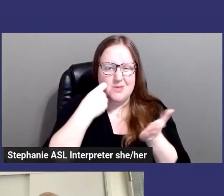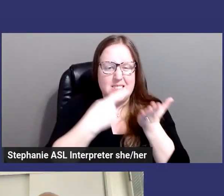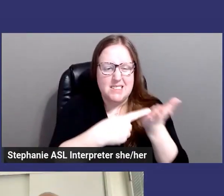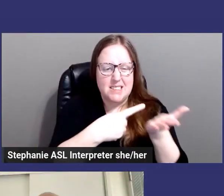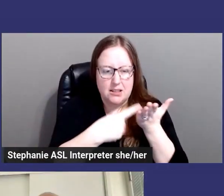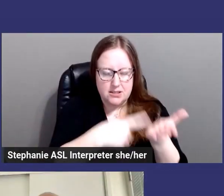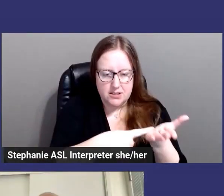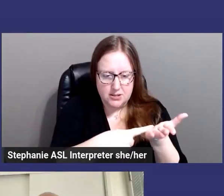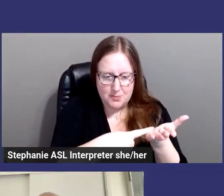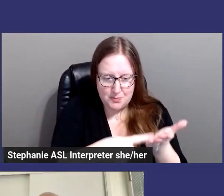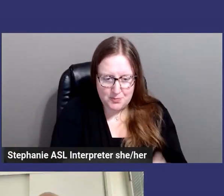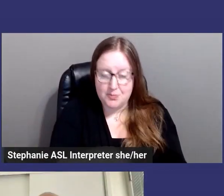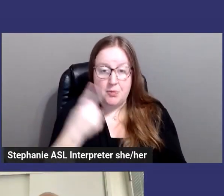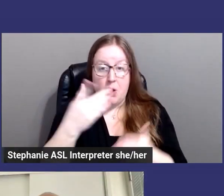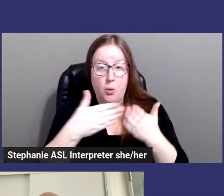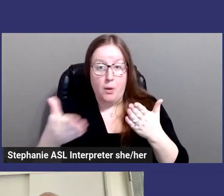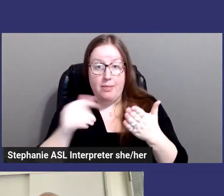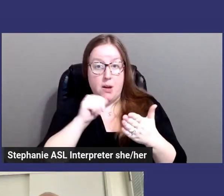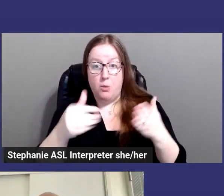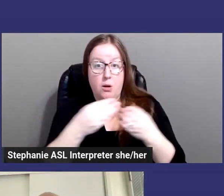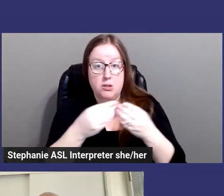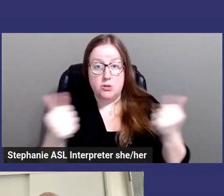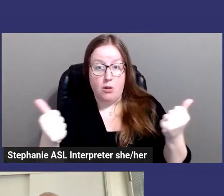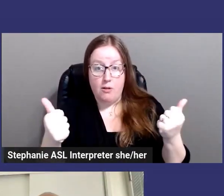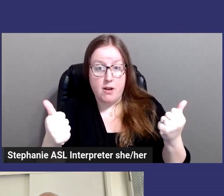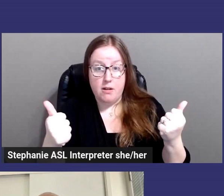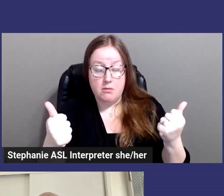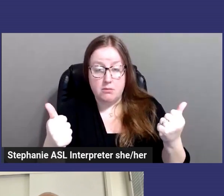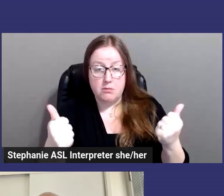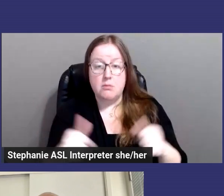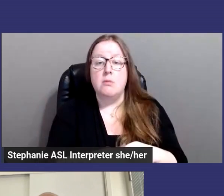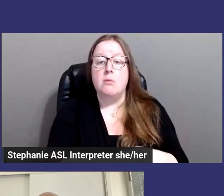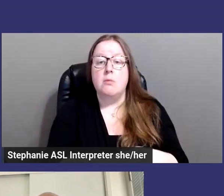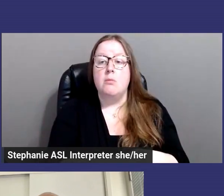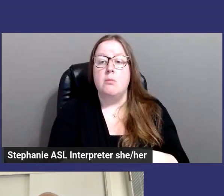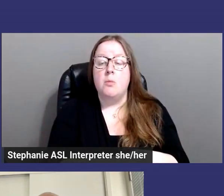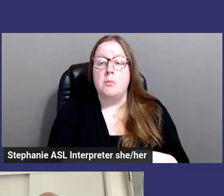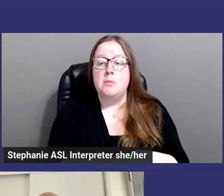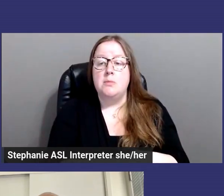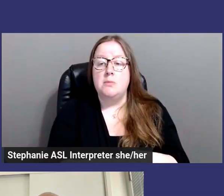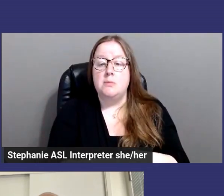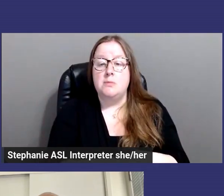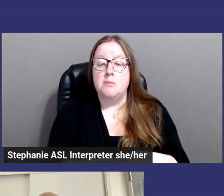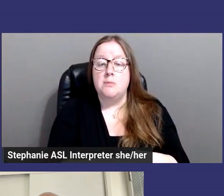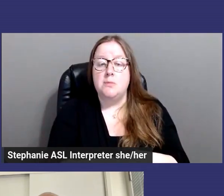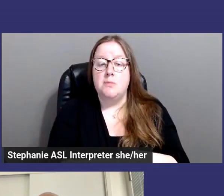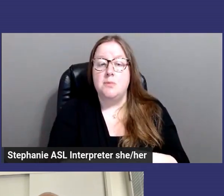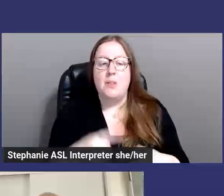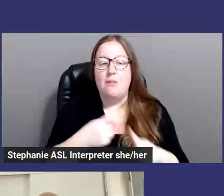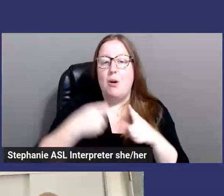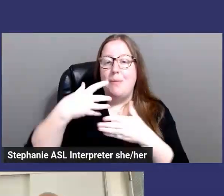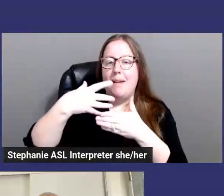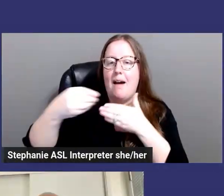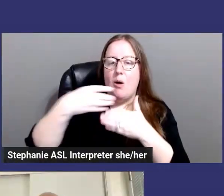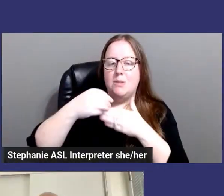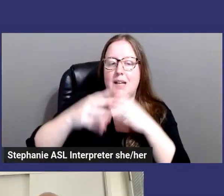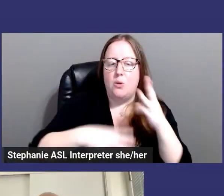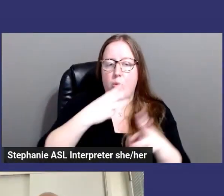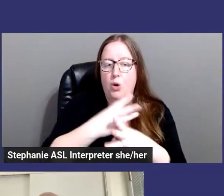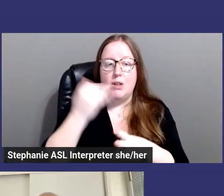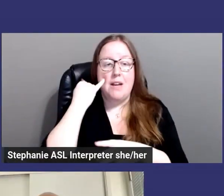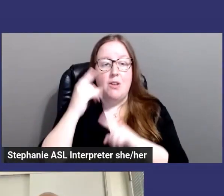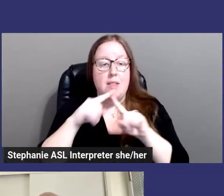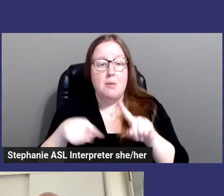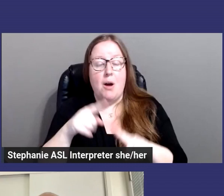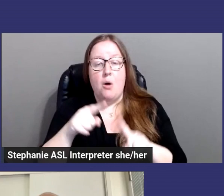of the things that we are not solving to start is kind of ingress from the outside world. And so if you think about VPC